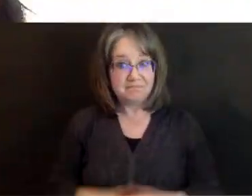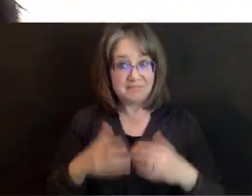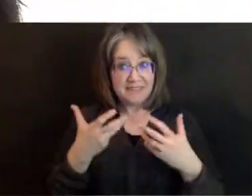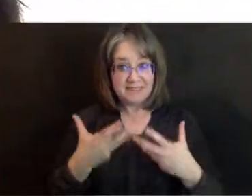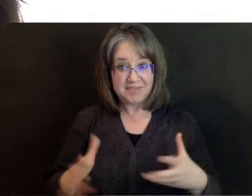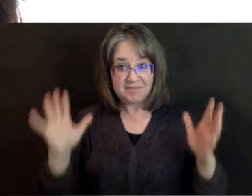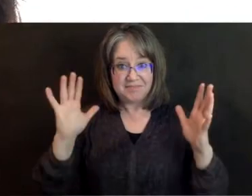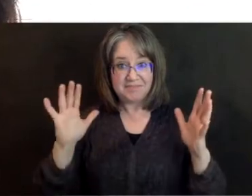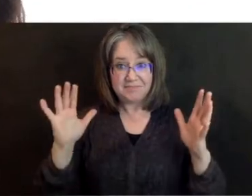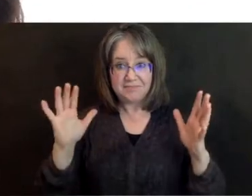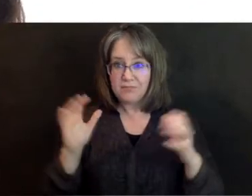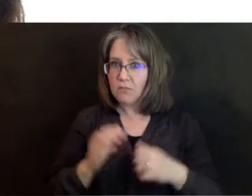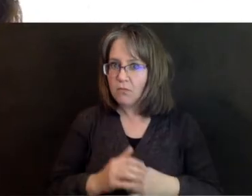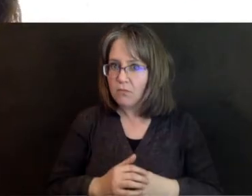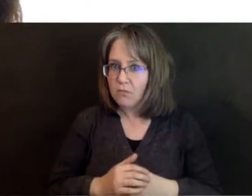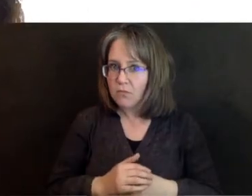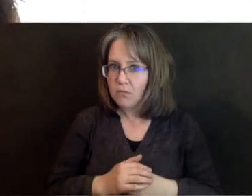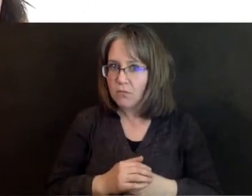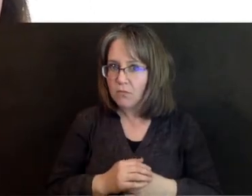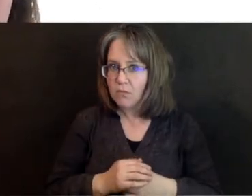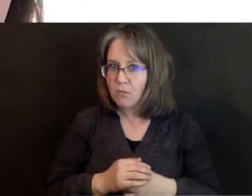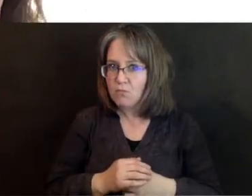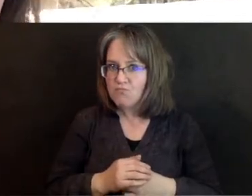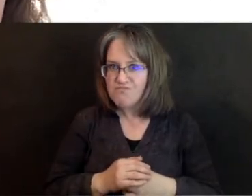Alright, that sums it up.